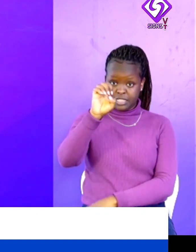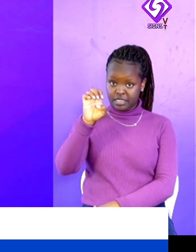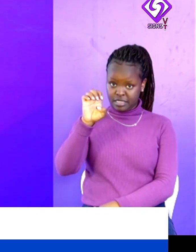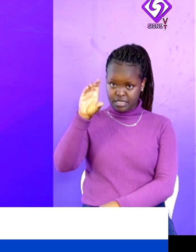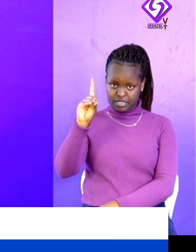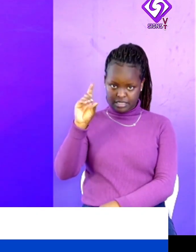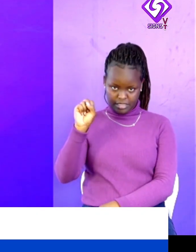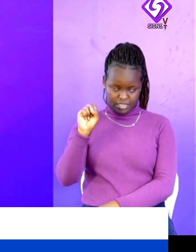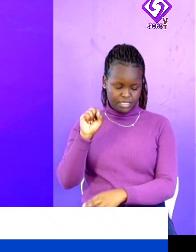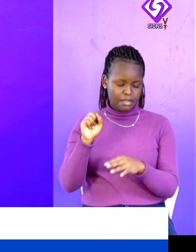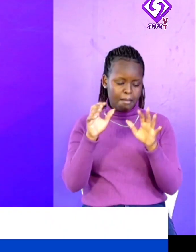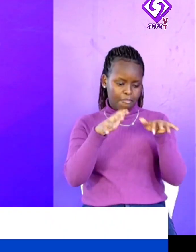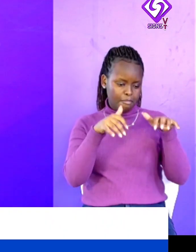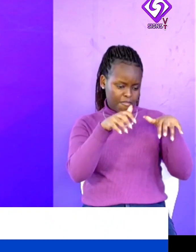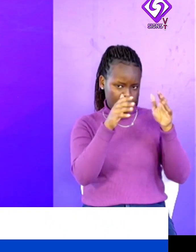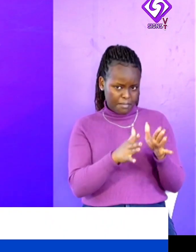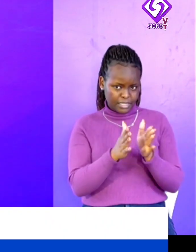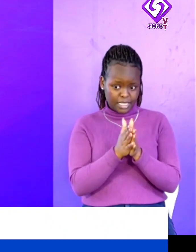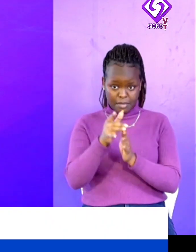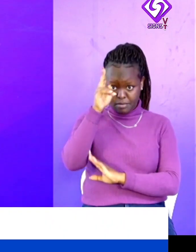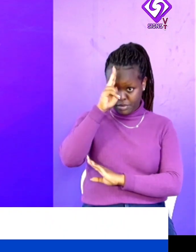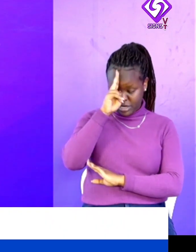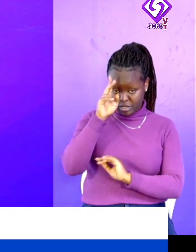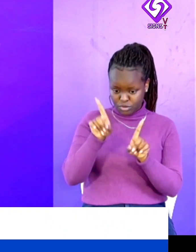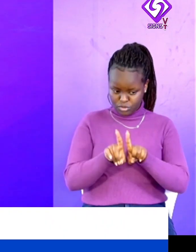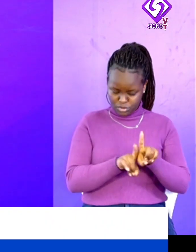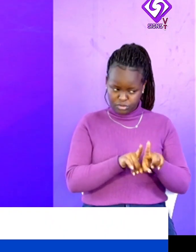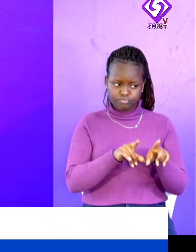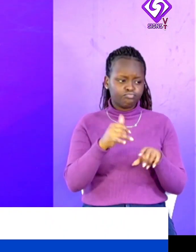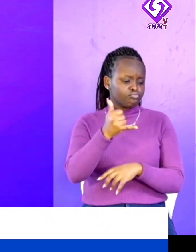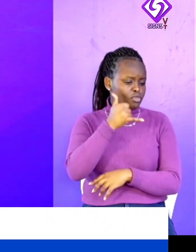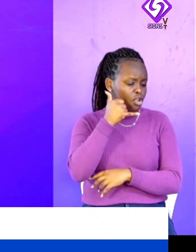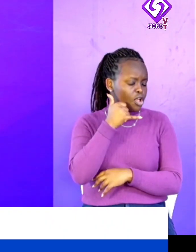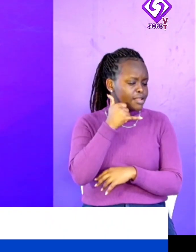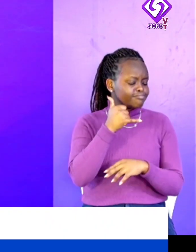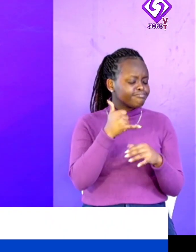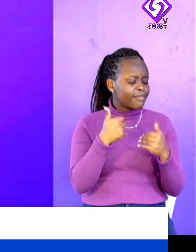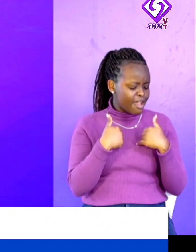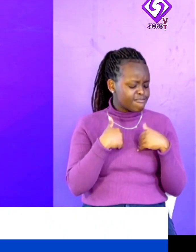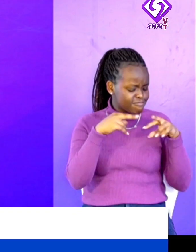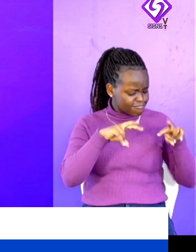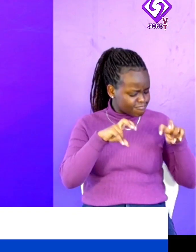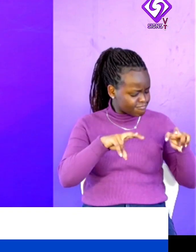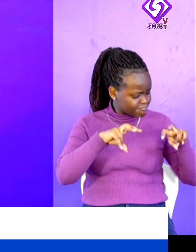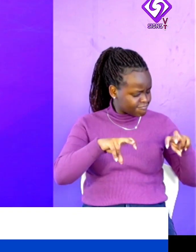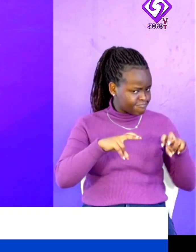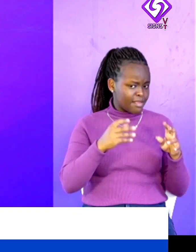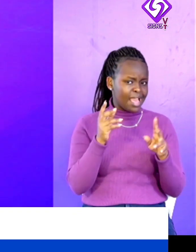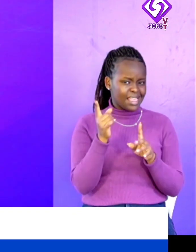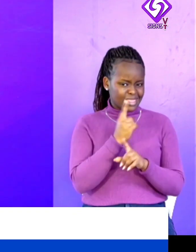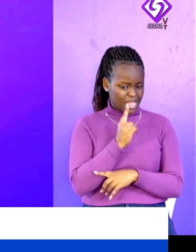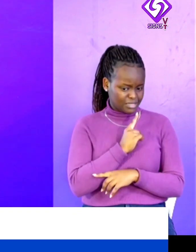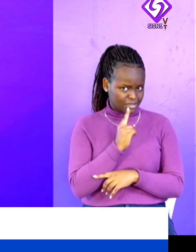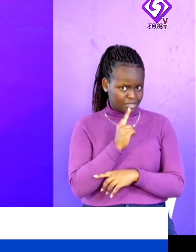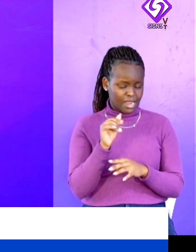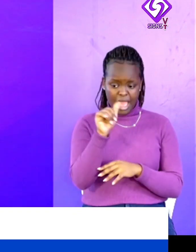agricultural officials and law enforcement agencies conducting thorough inspections of agrovetes and other retail